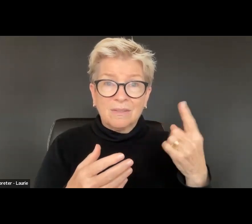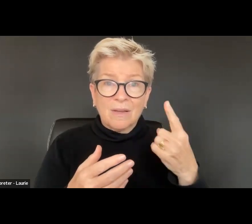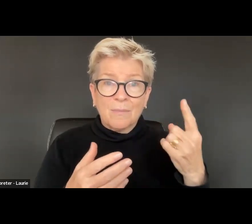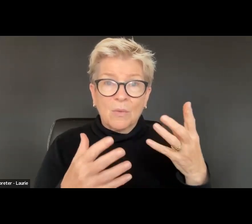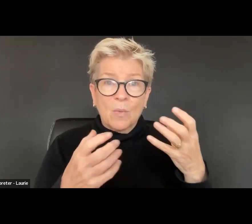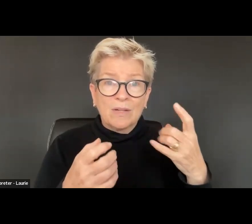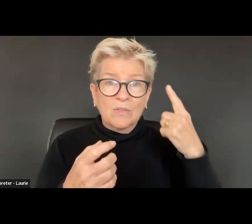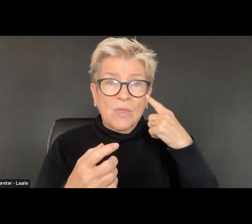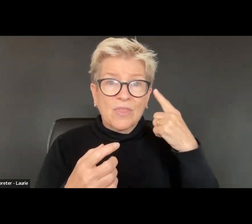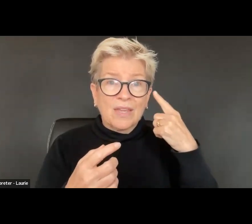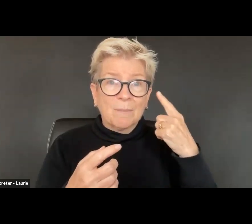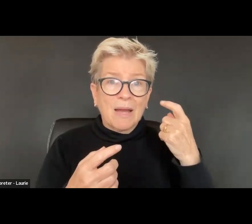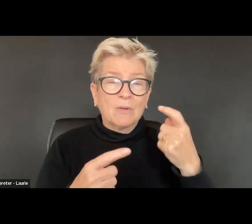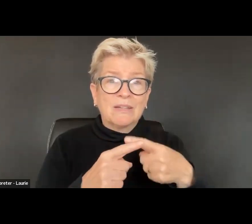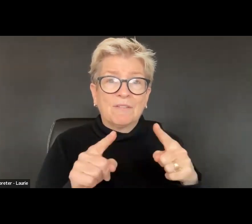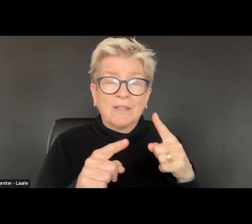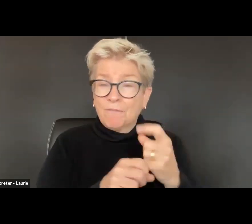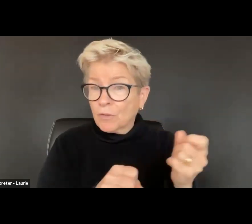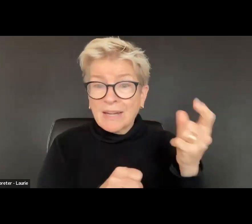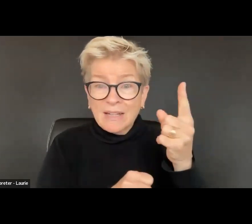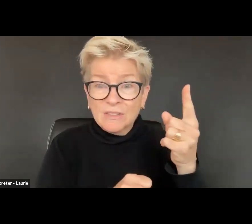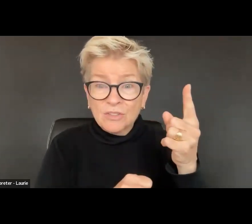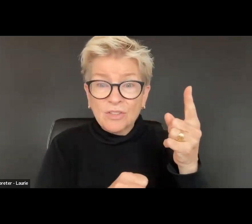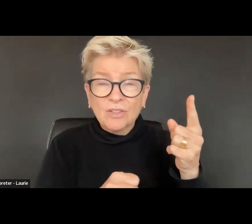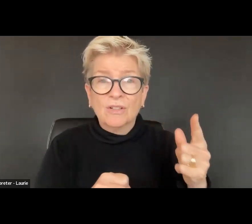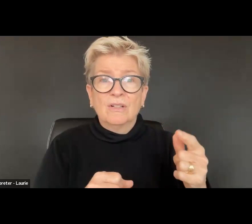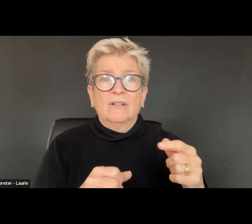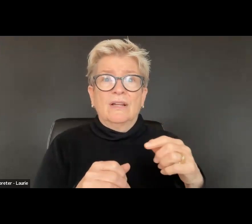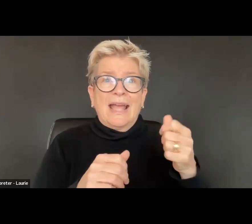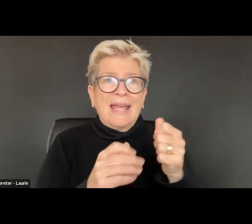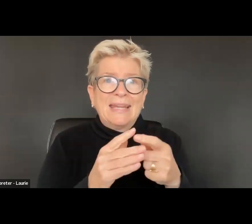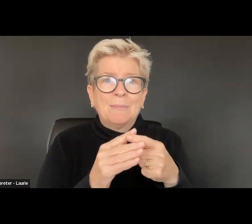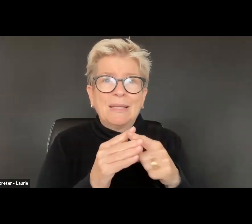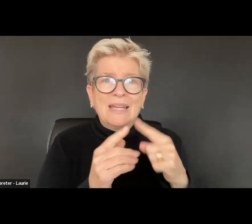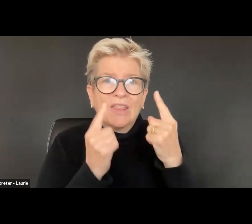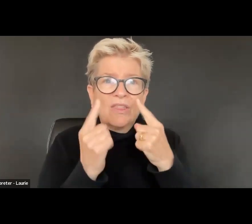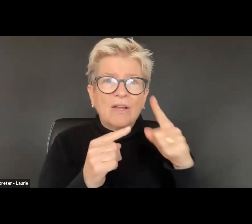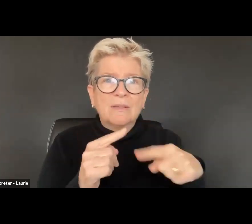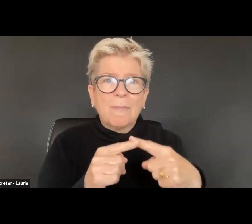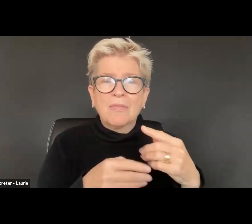consider differently for next year? Any initial thoughts on how this process is working for you?